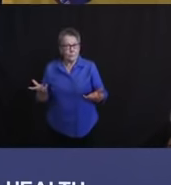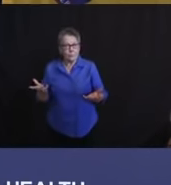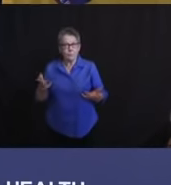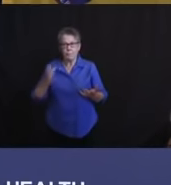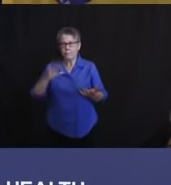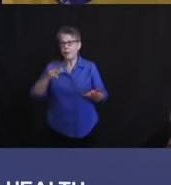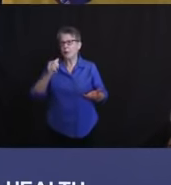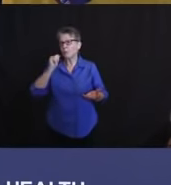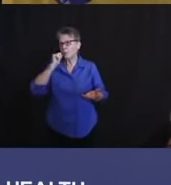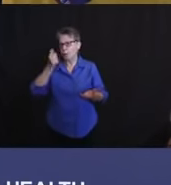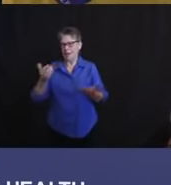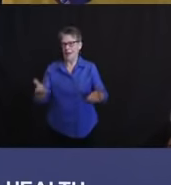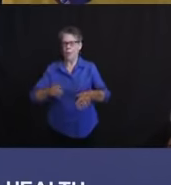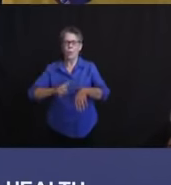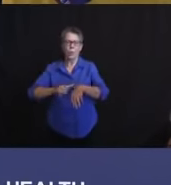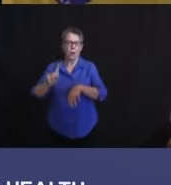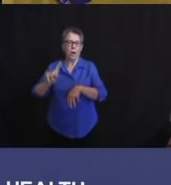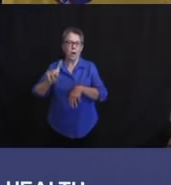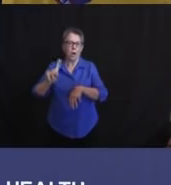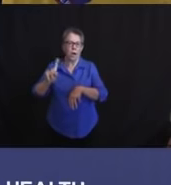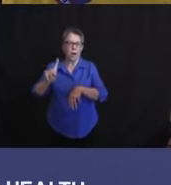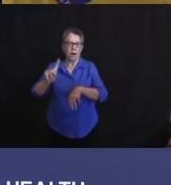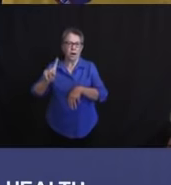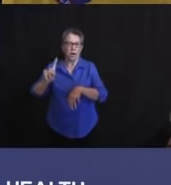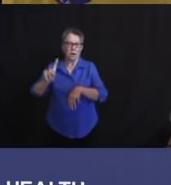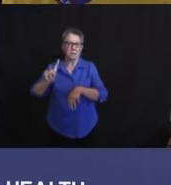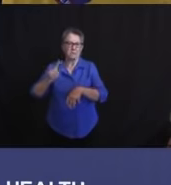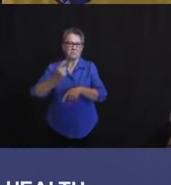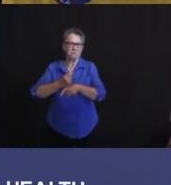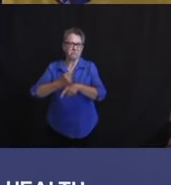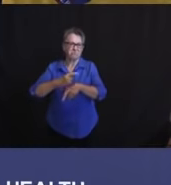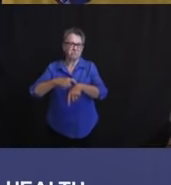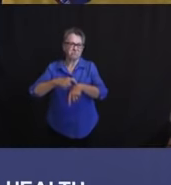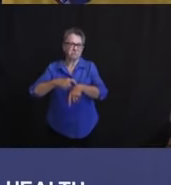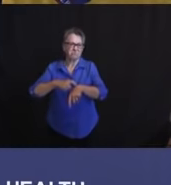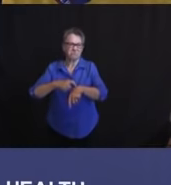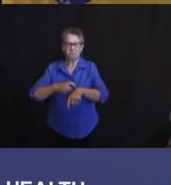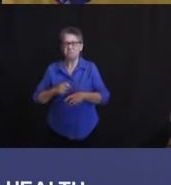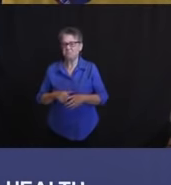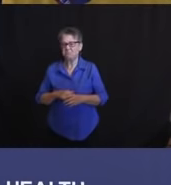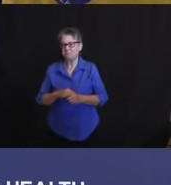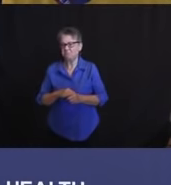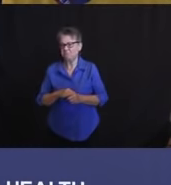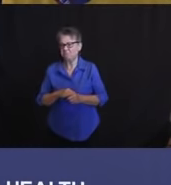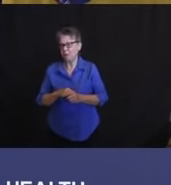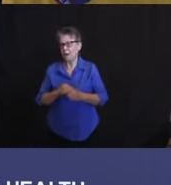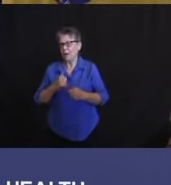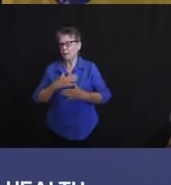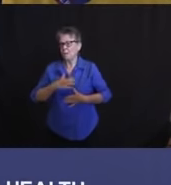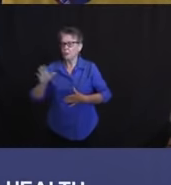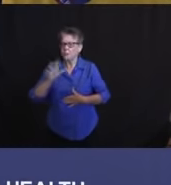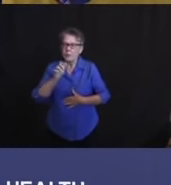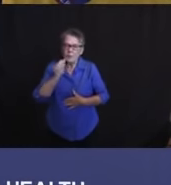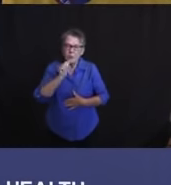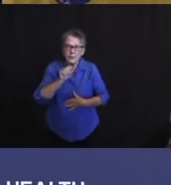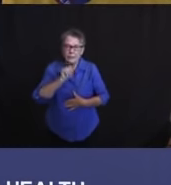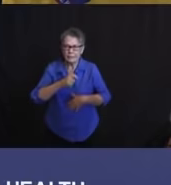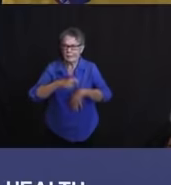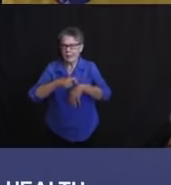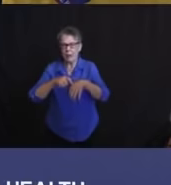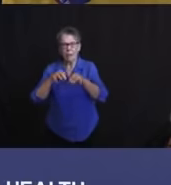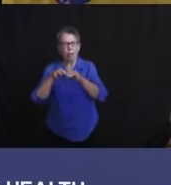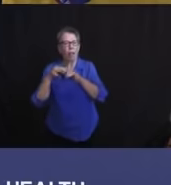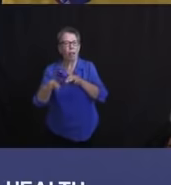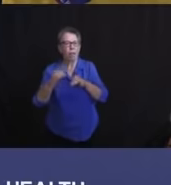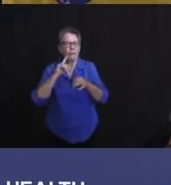regular schedule. And again, appreciate everyone's forbearance in allowing us to do this at a later hour today. So